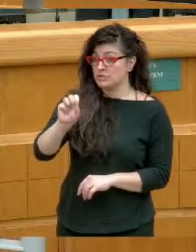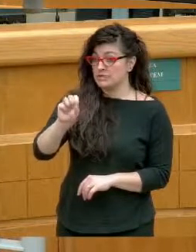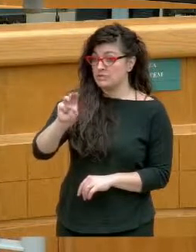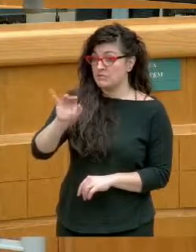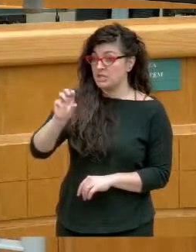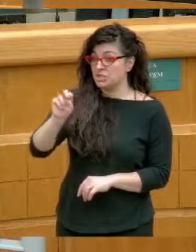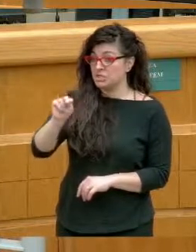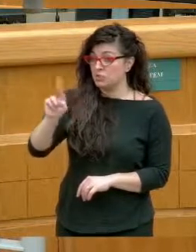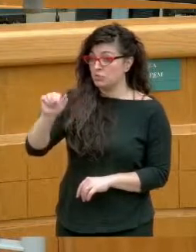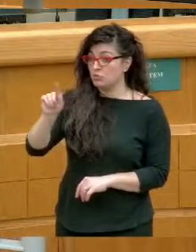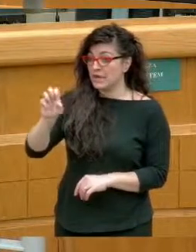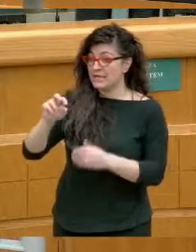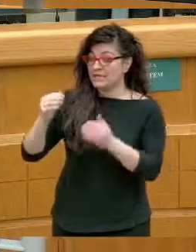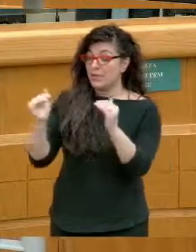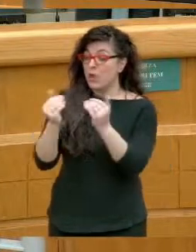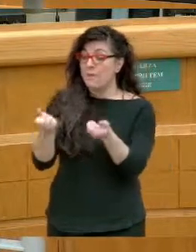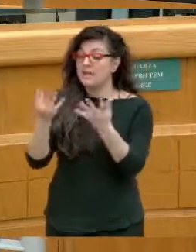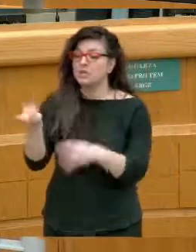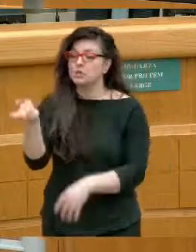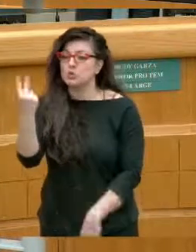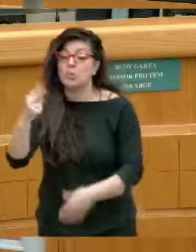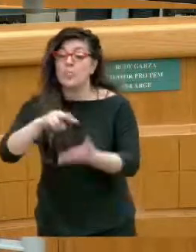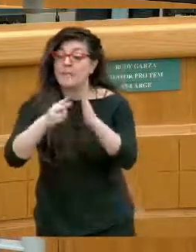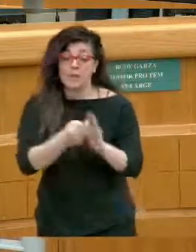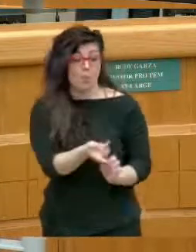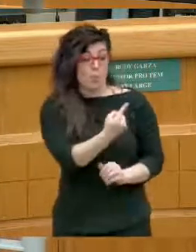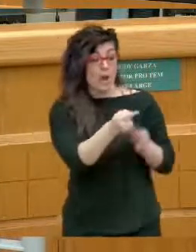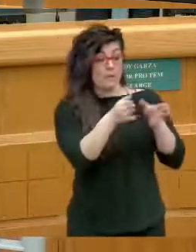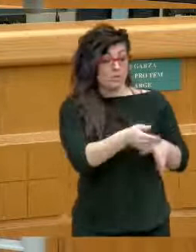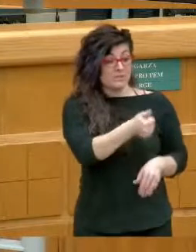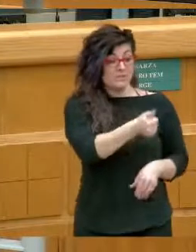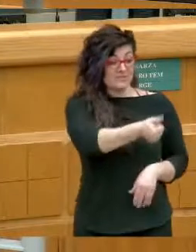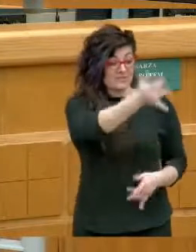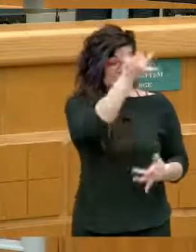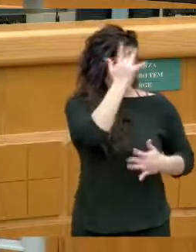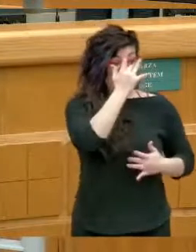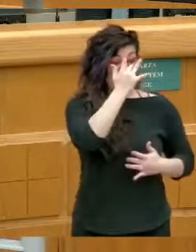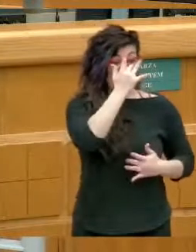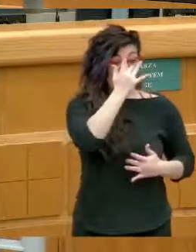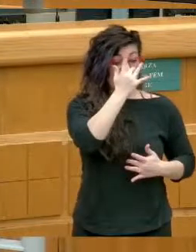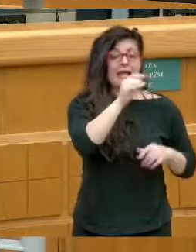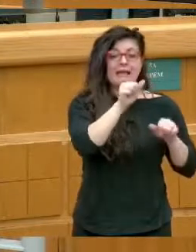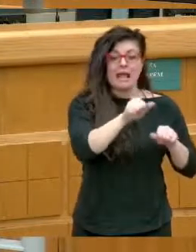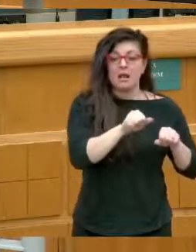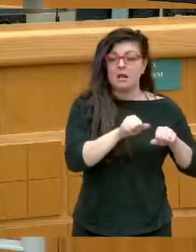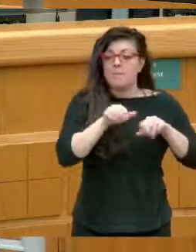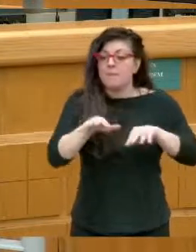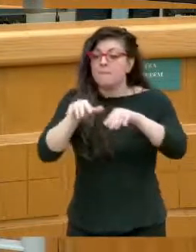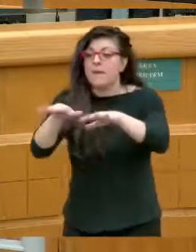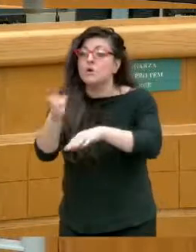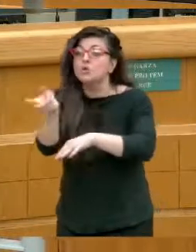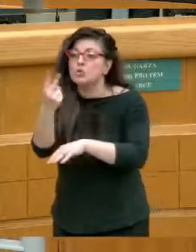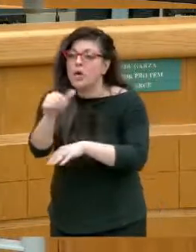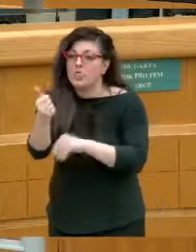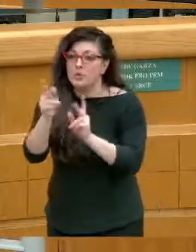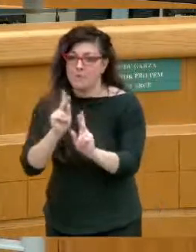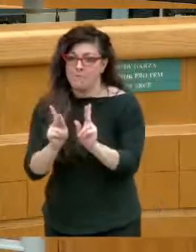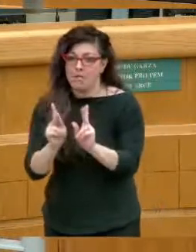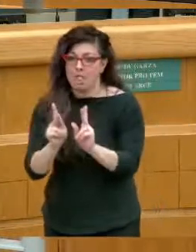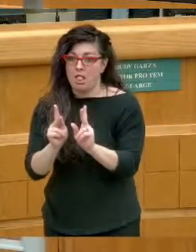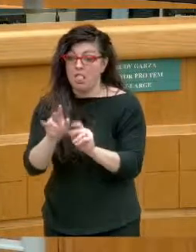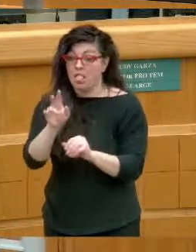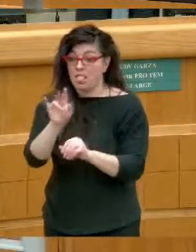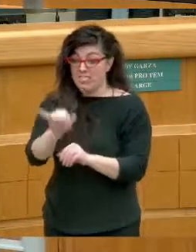additional people. And you can see very quickly it expands to a lot more people getting infected in a very short period of